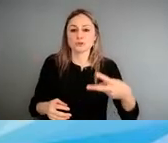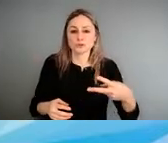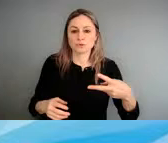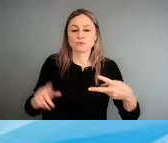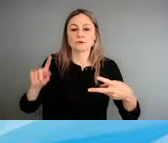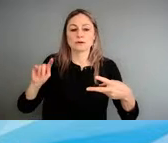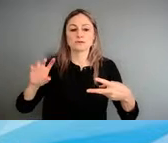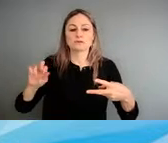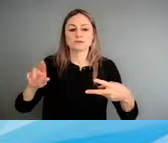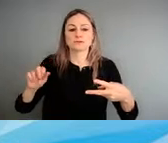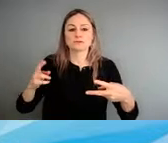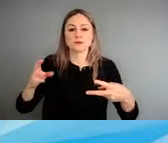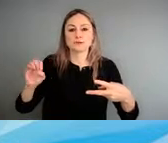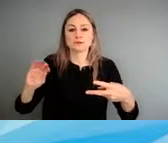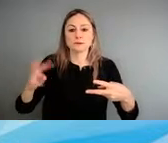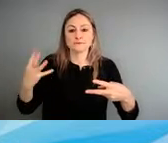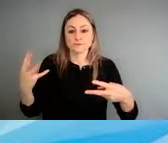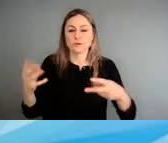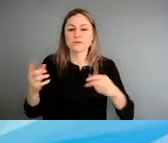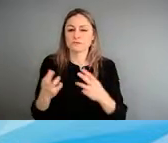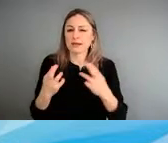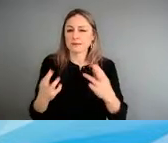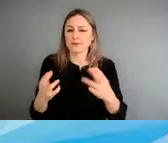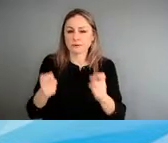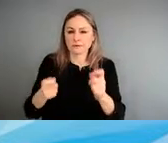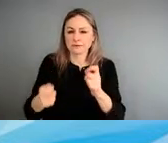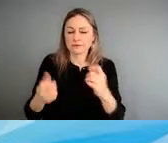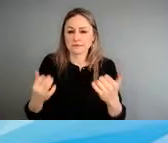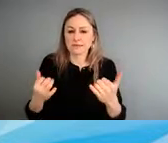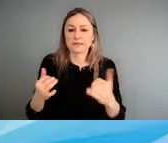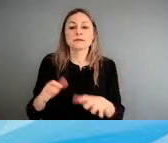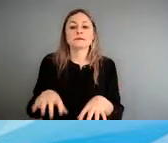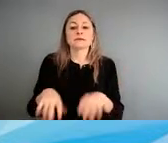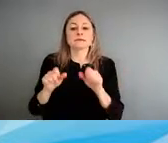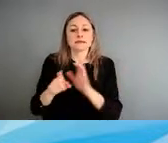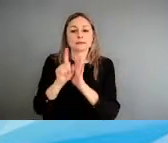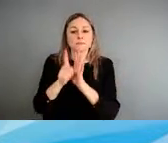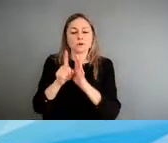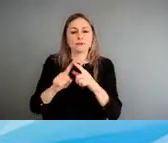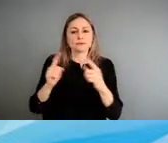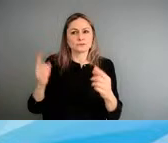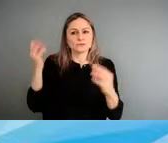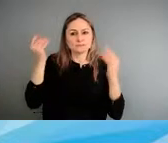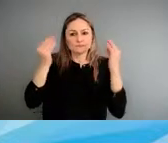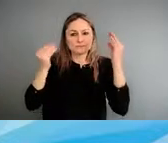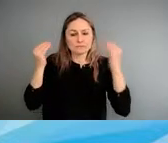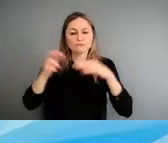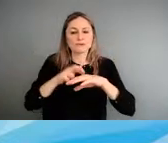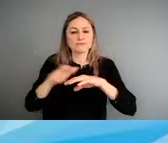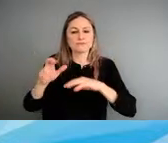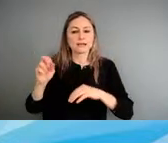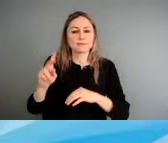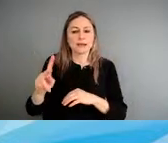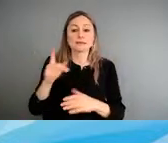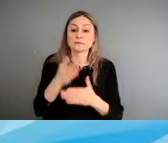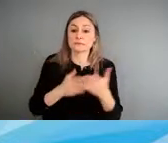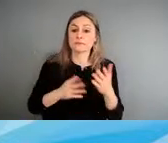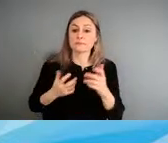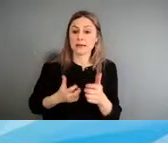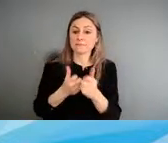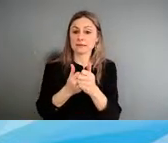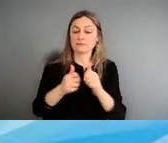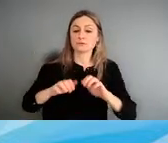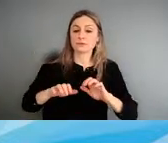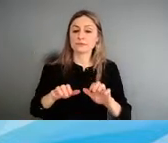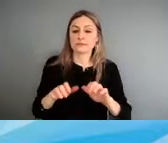the recommendations we'll be refining today, I wanted to just take a moment to reflect back some of the updates that we made to part 1 of